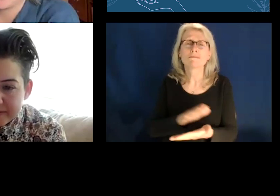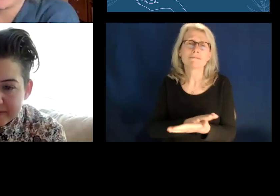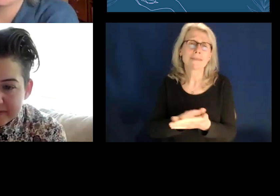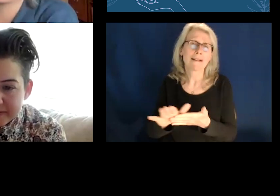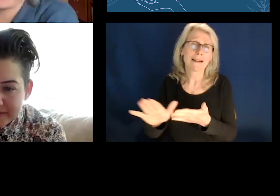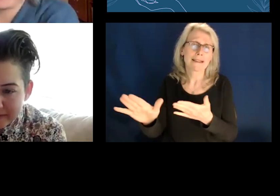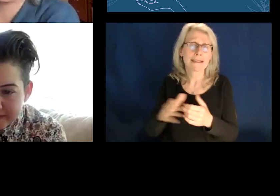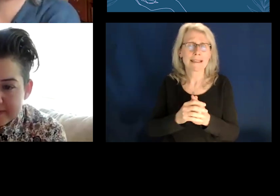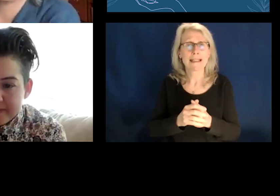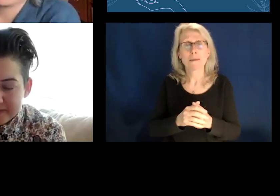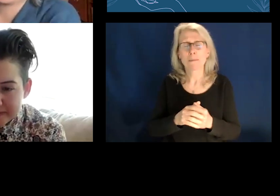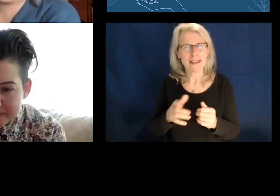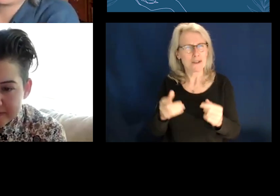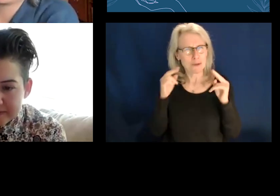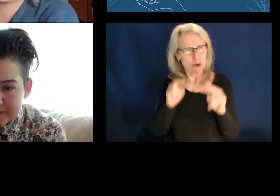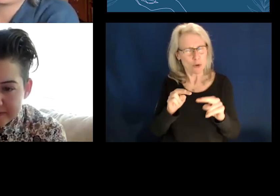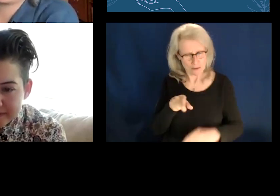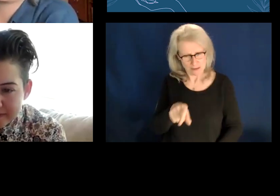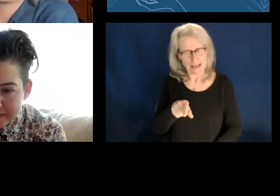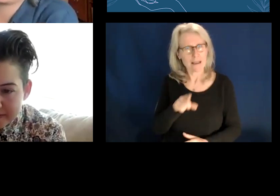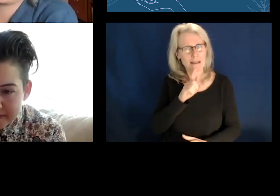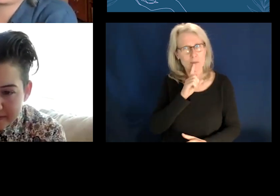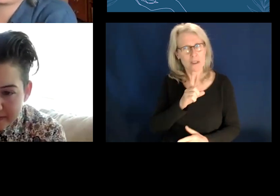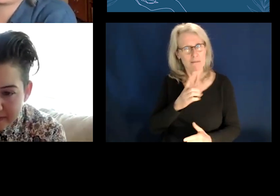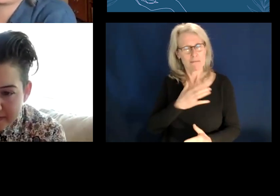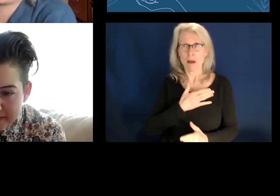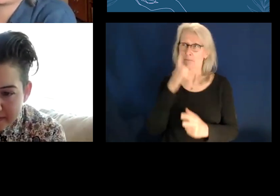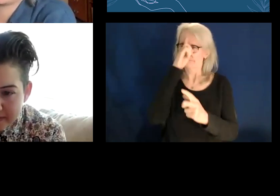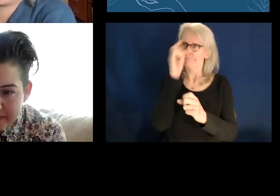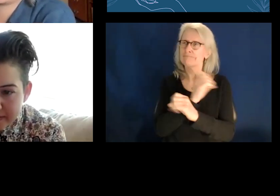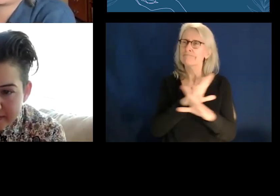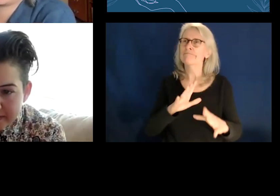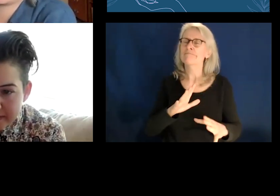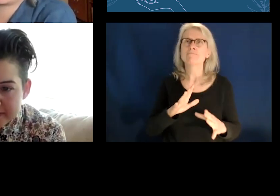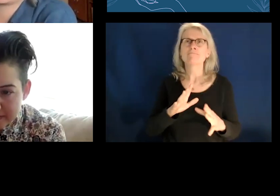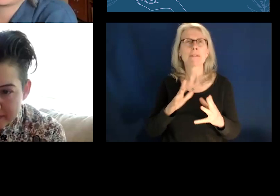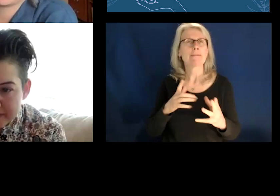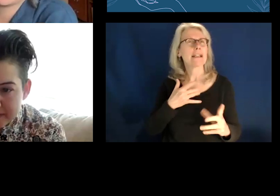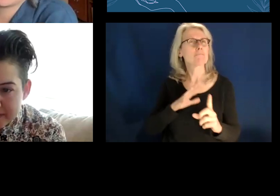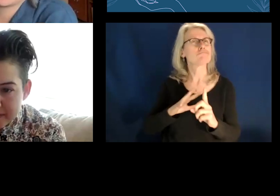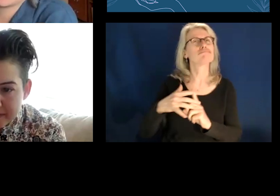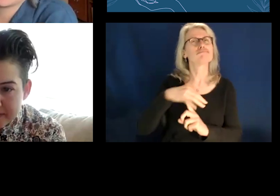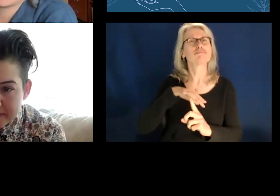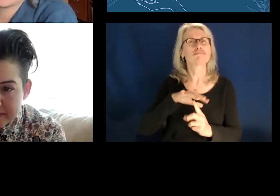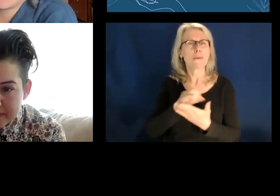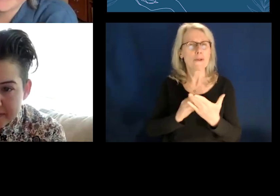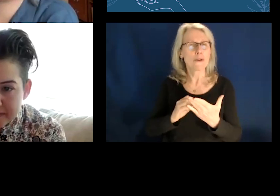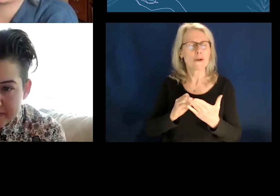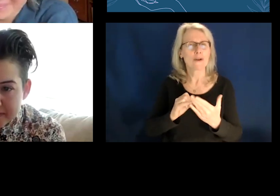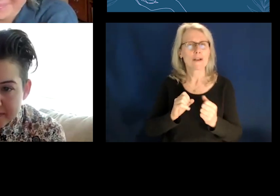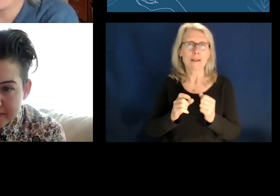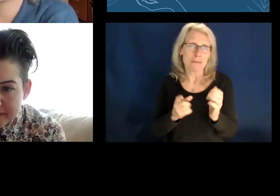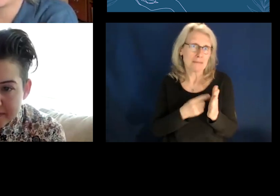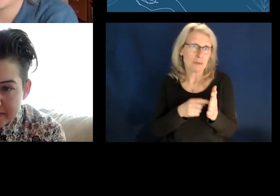whether artistically or in terms of collaborative relationally, you do have to sit down, hunker